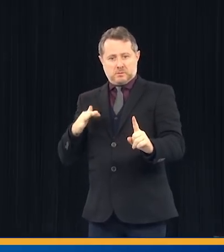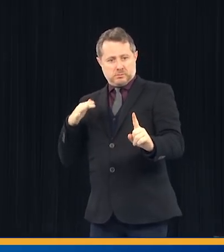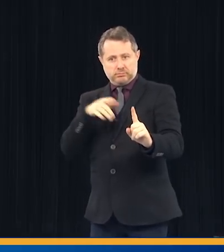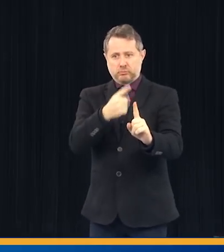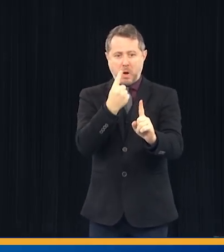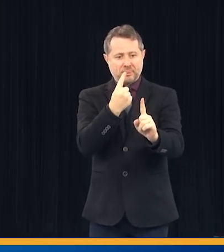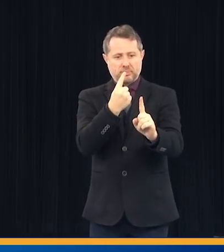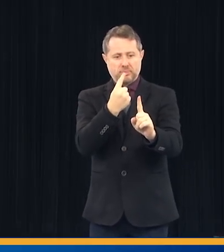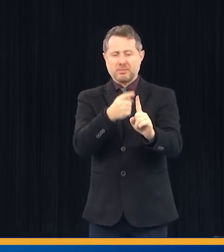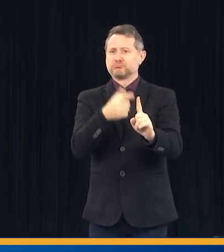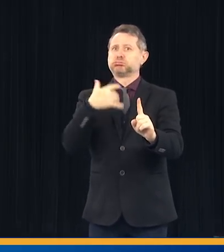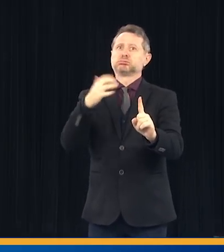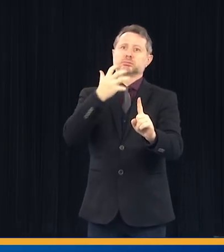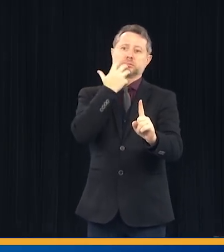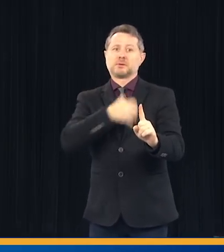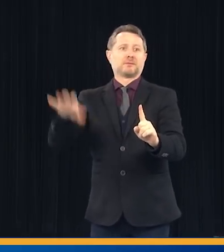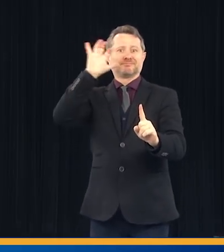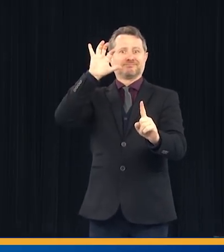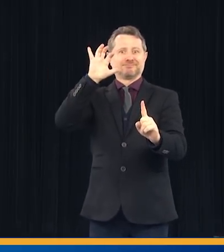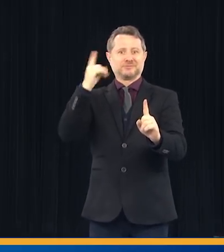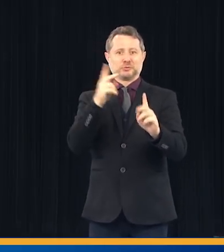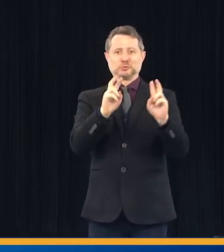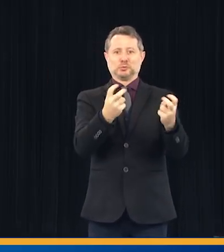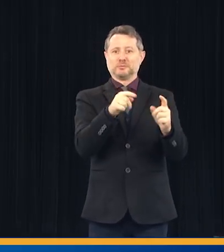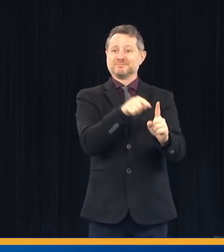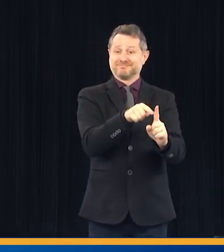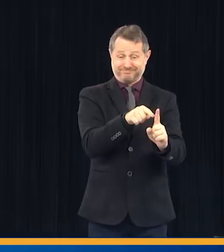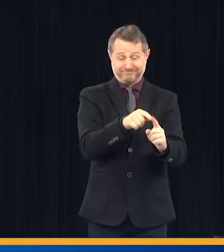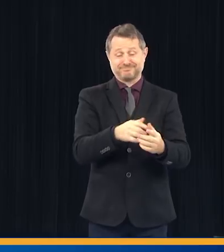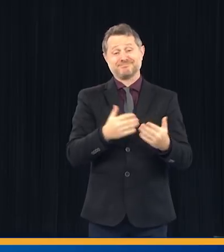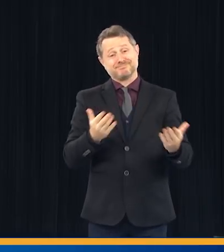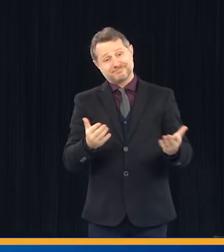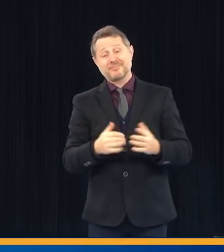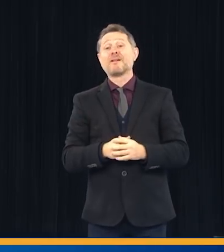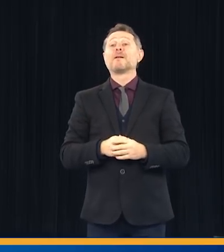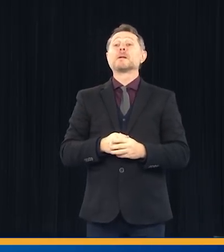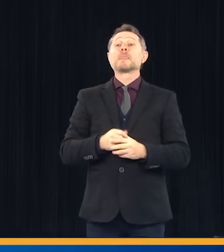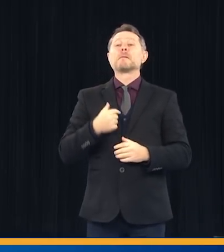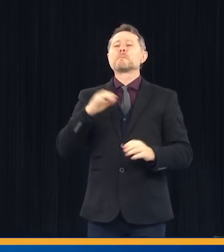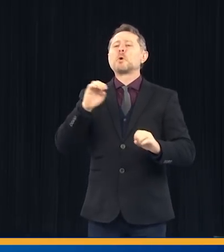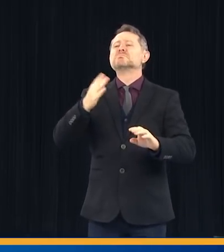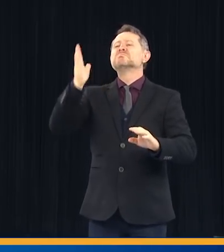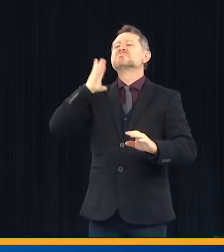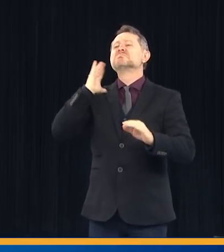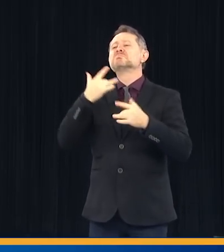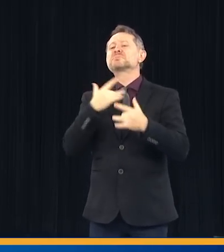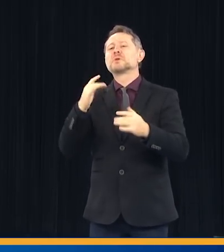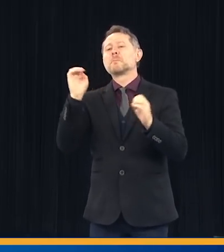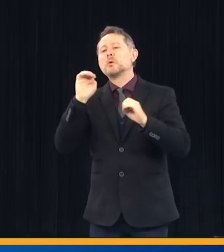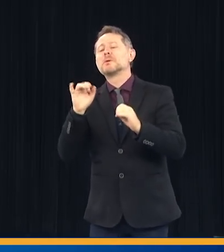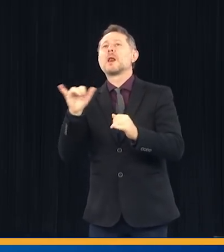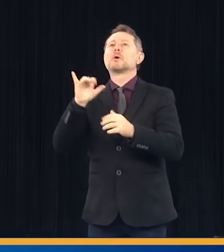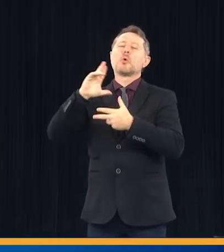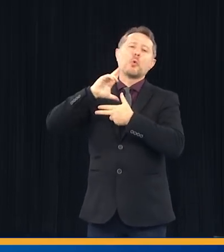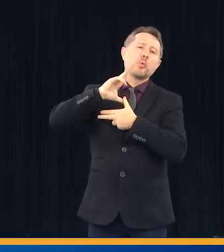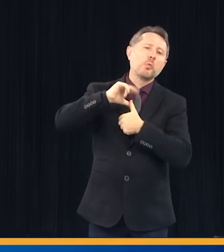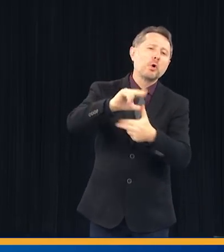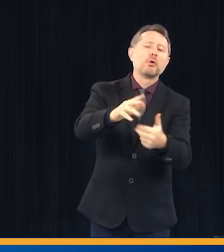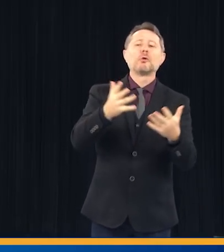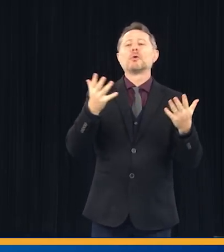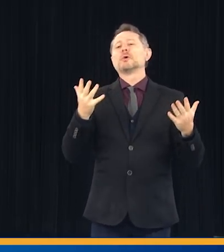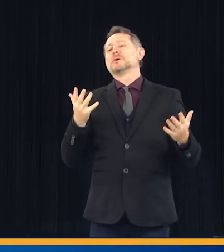of before. We've been through emergency situations, Superstorm Sandy. We